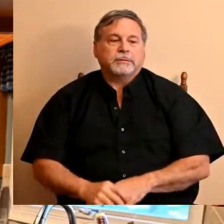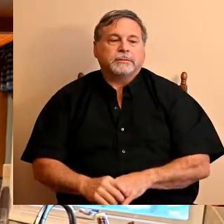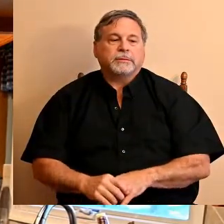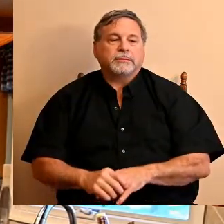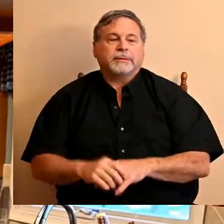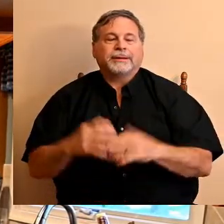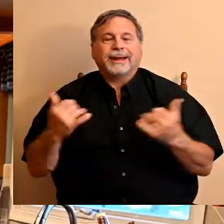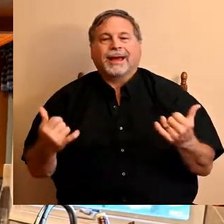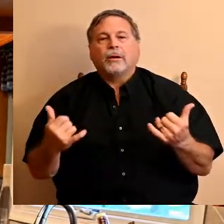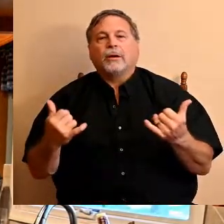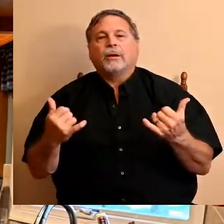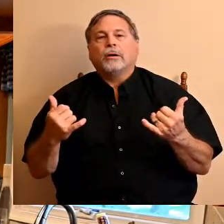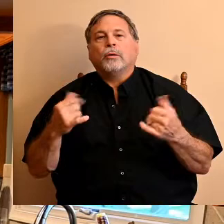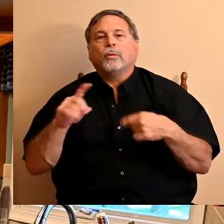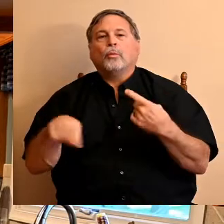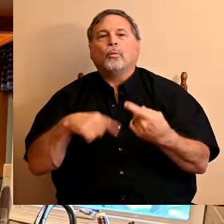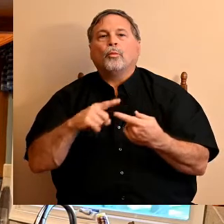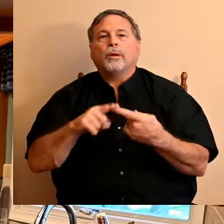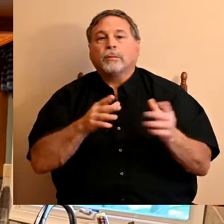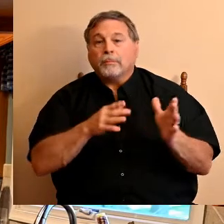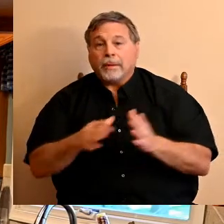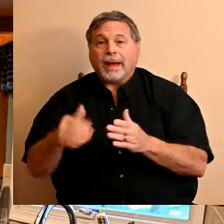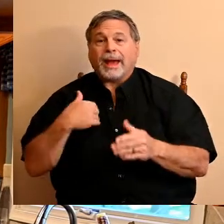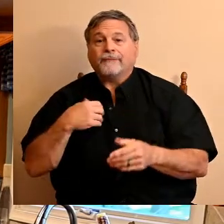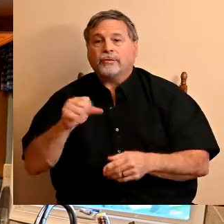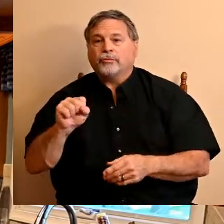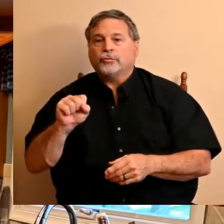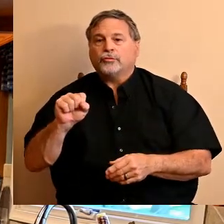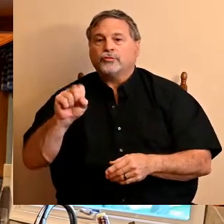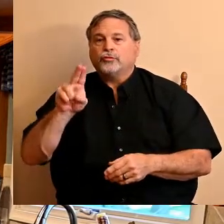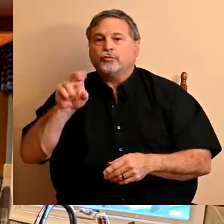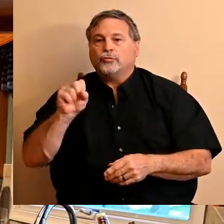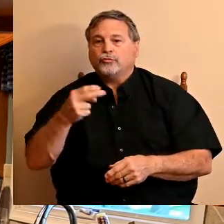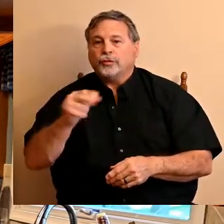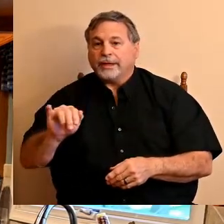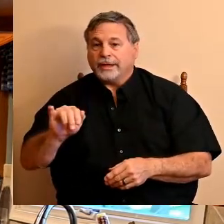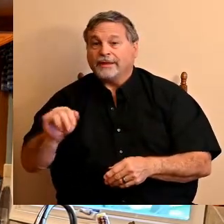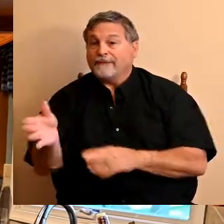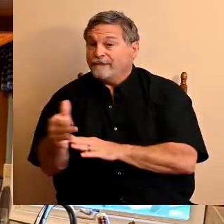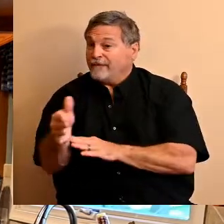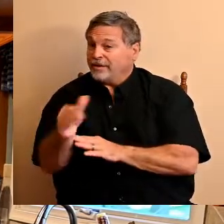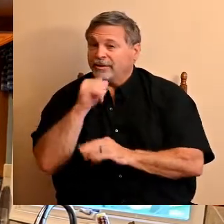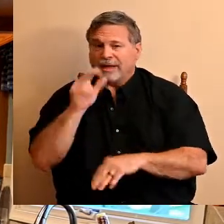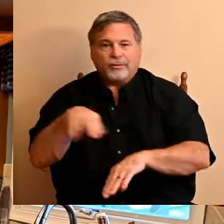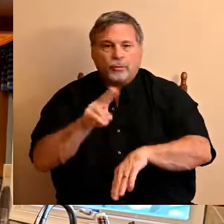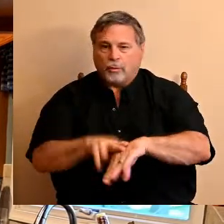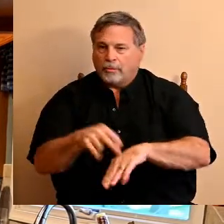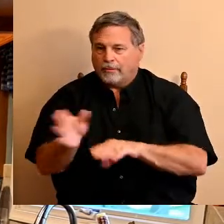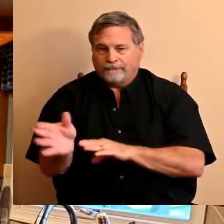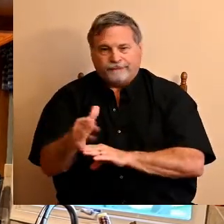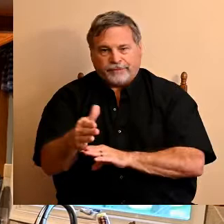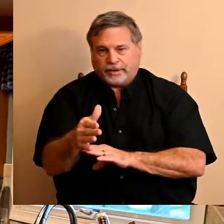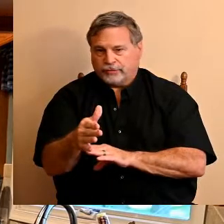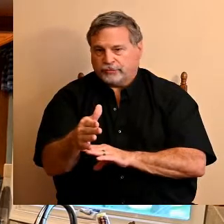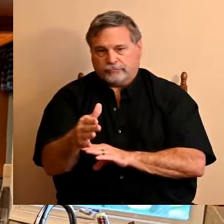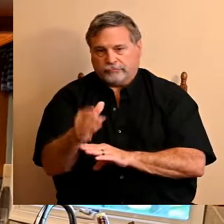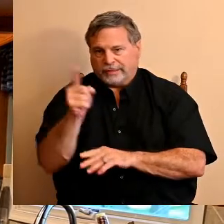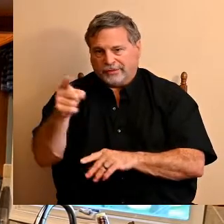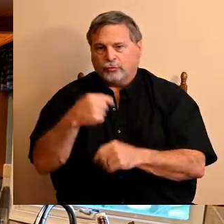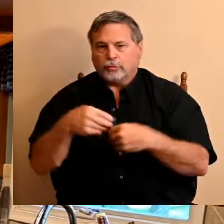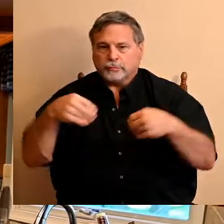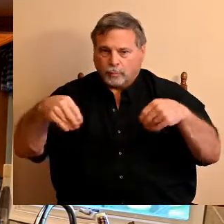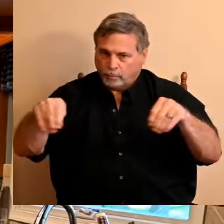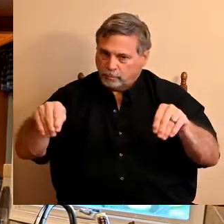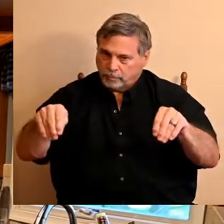doing sushi, the fish that you're buying is not the standard fish that you get out in the case of fish. So if you go